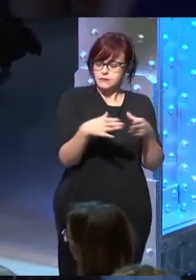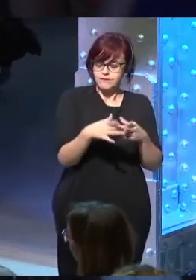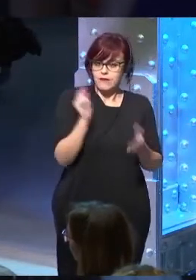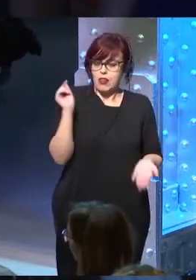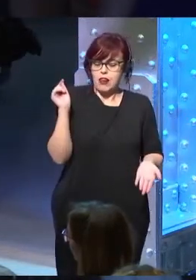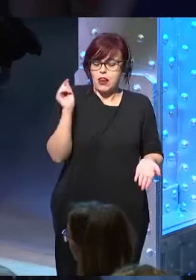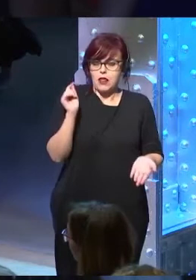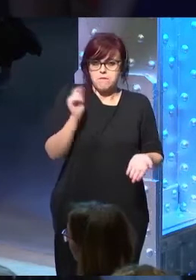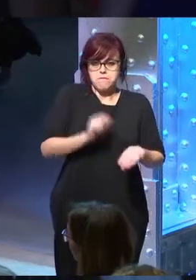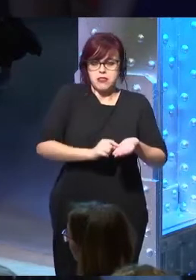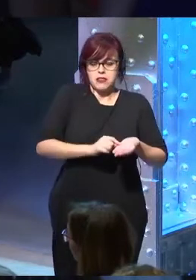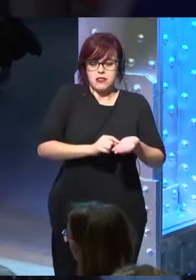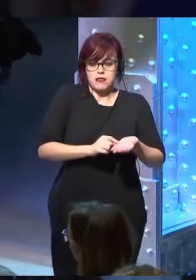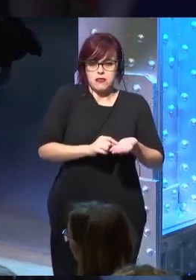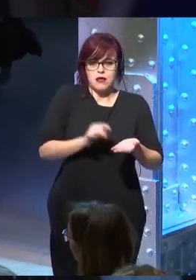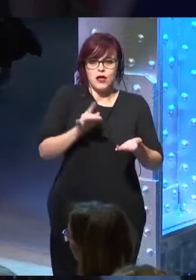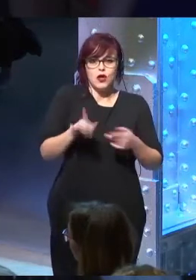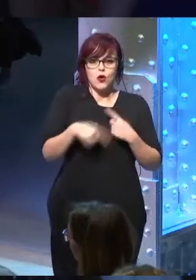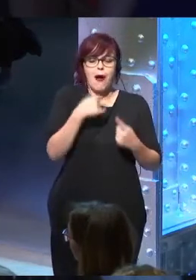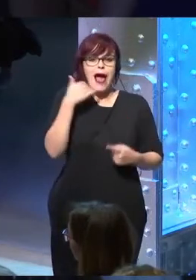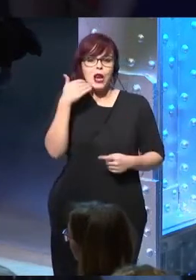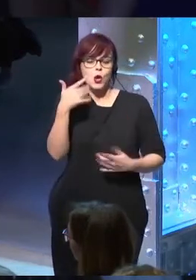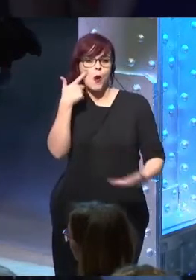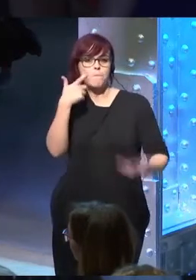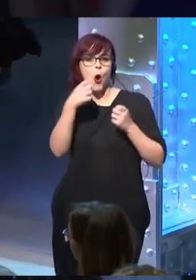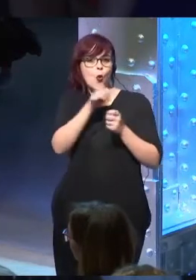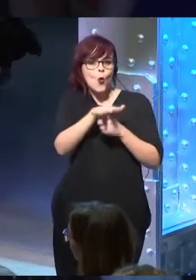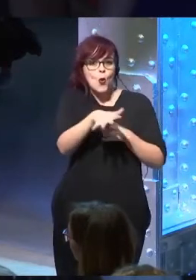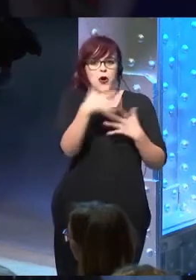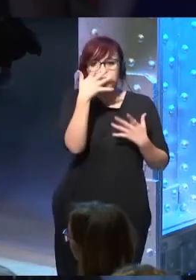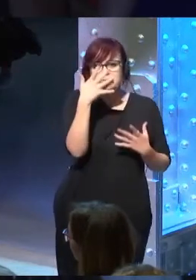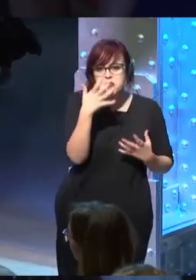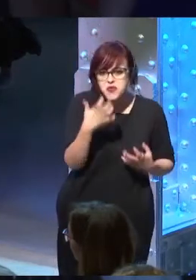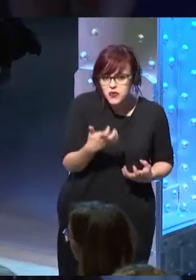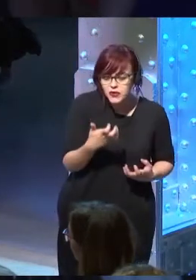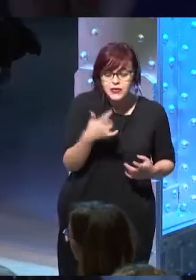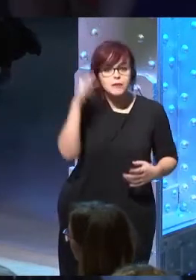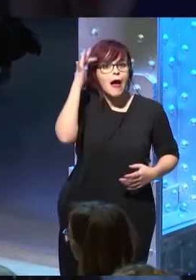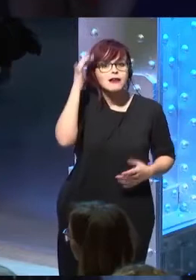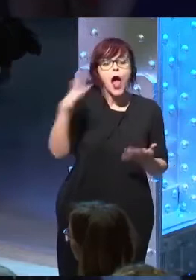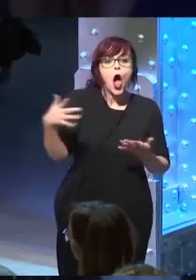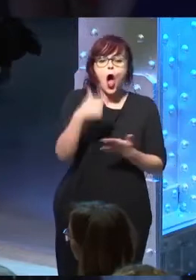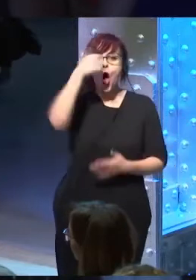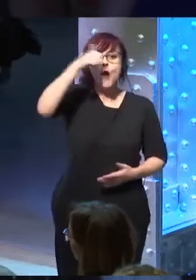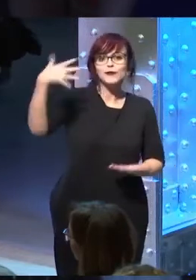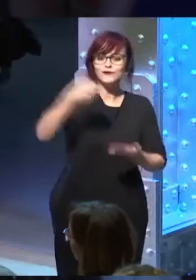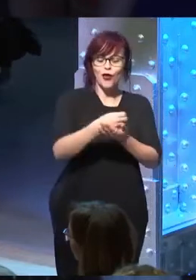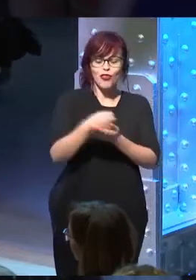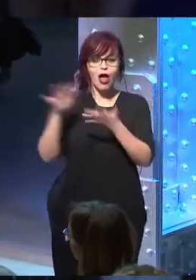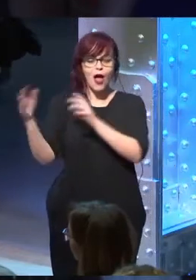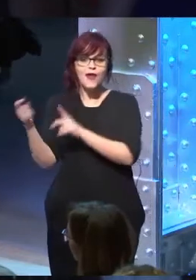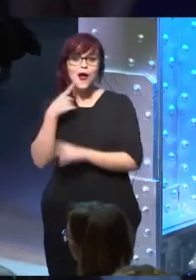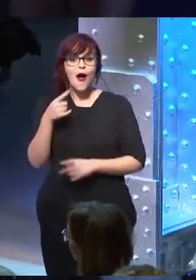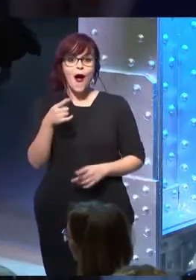All the men suddenly got female voices. And no male,